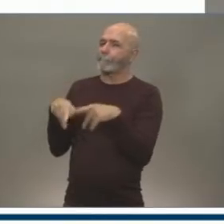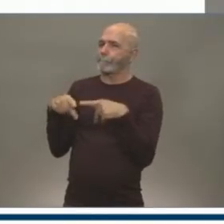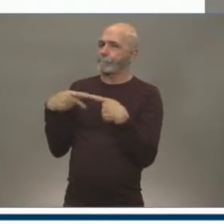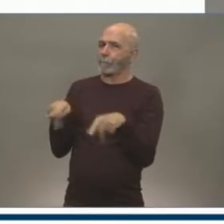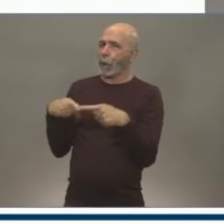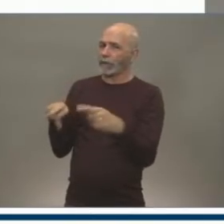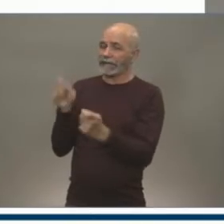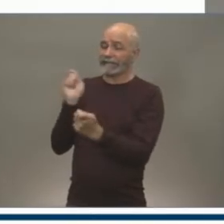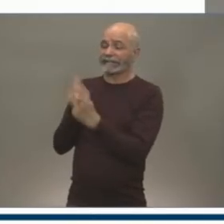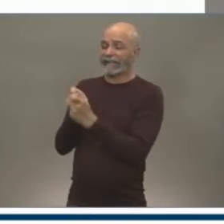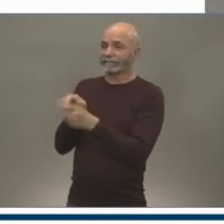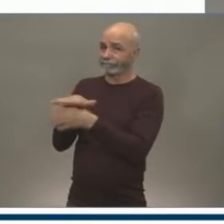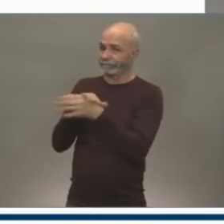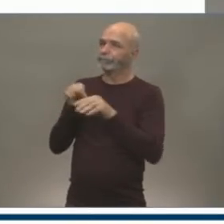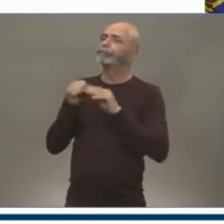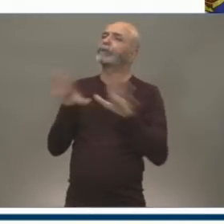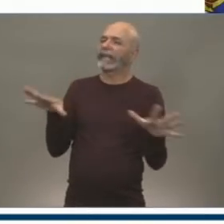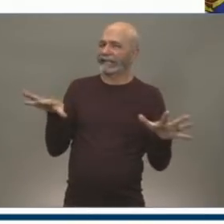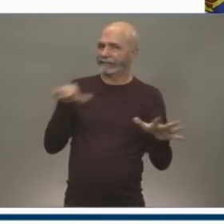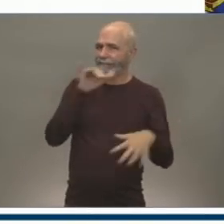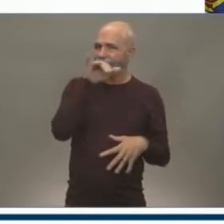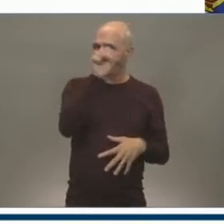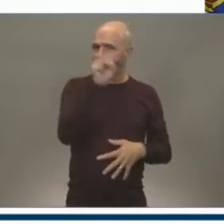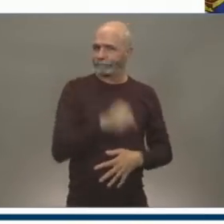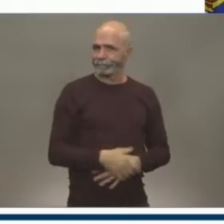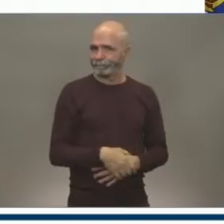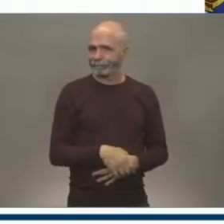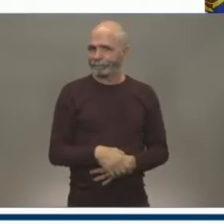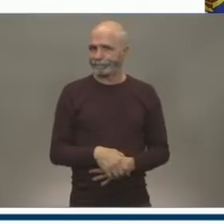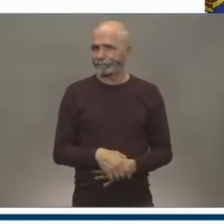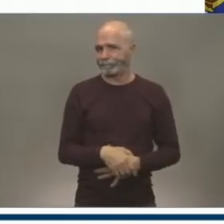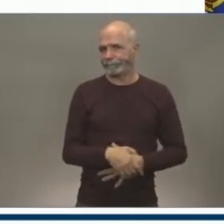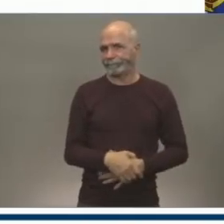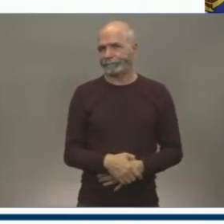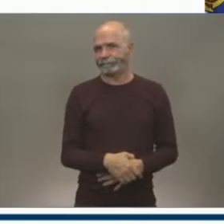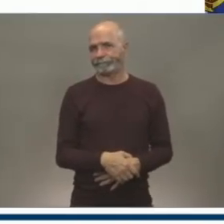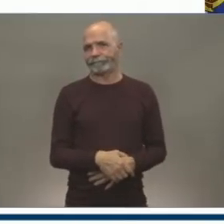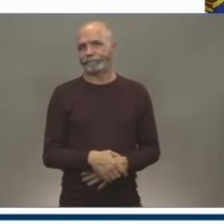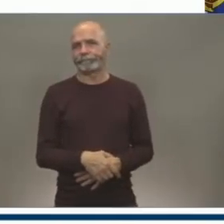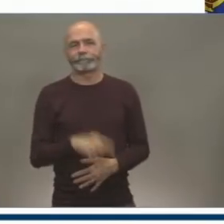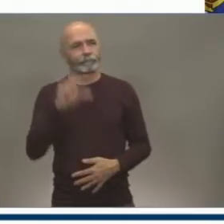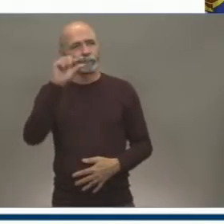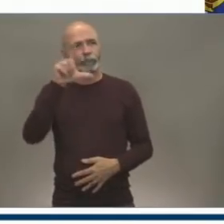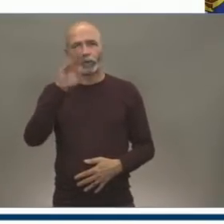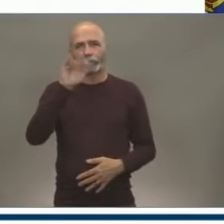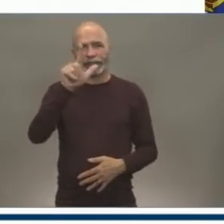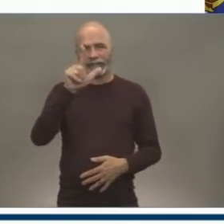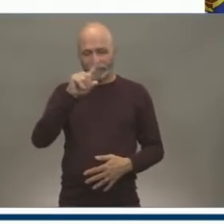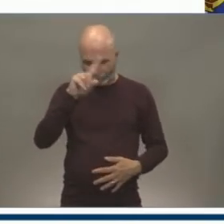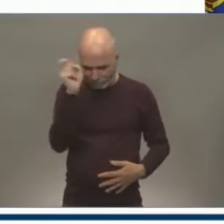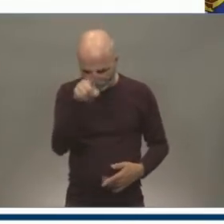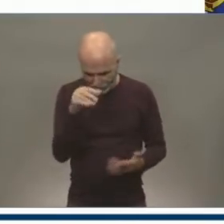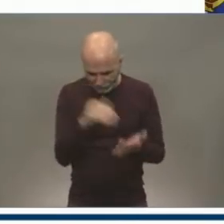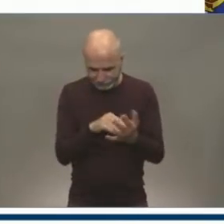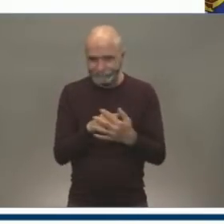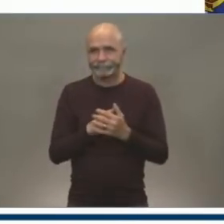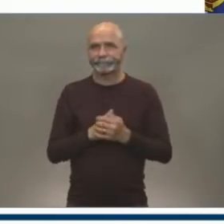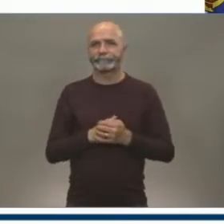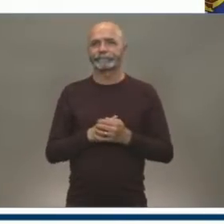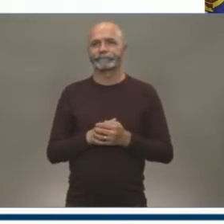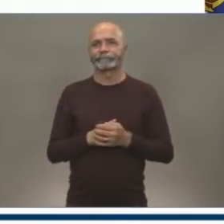That's no surprise. Next, we'll go to Jesse Thomas from Global. Go ahead, Jesse. Thank you. Question for the